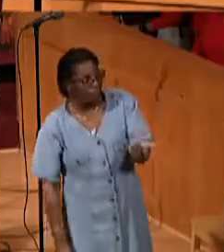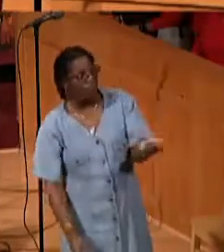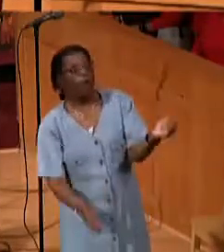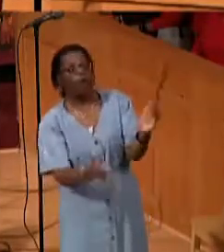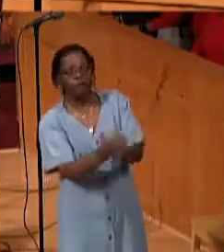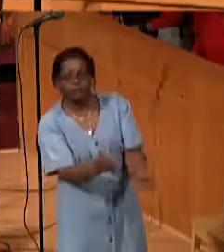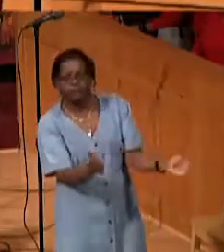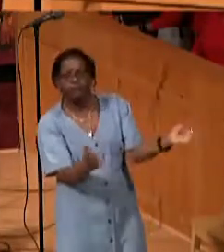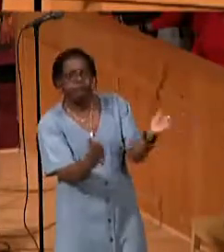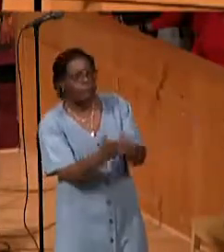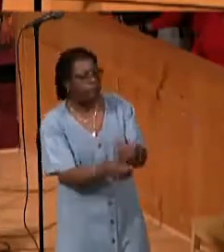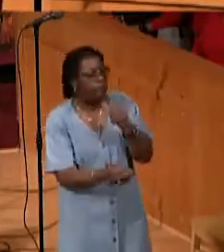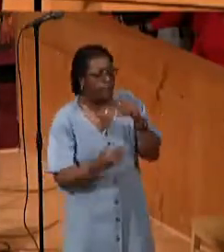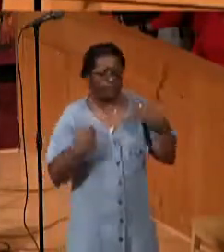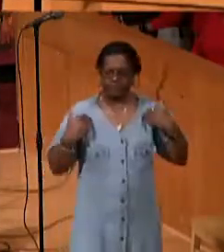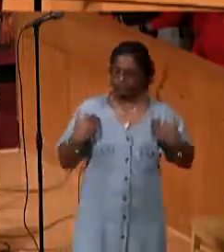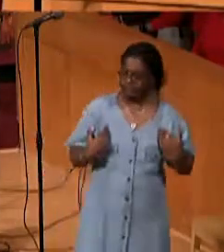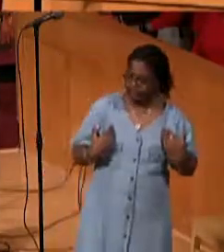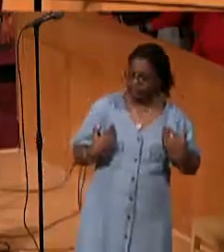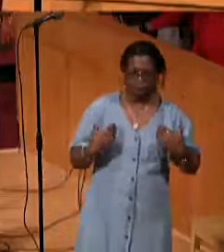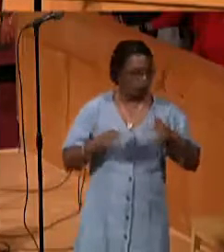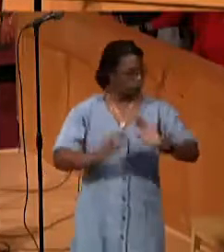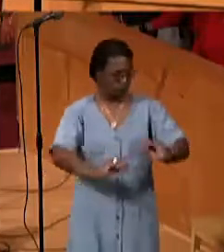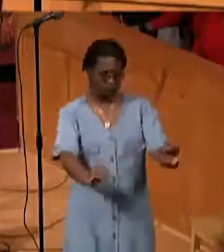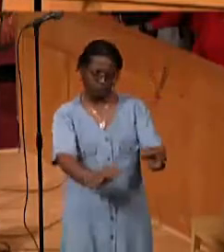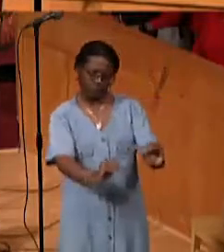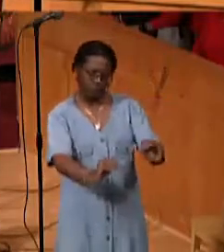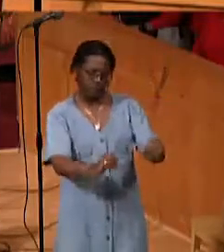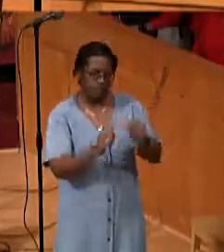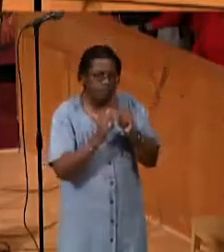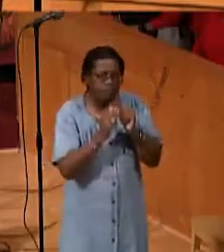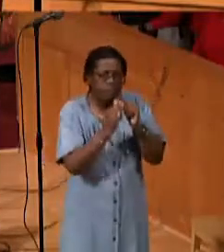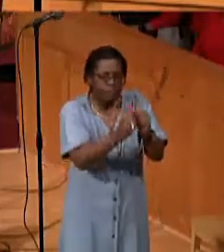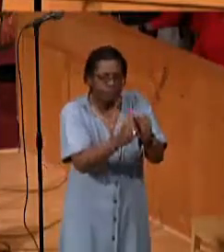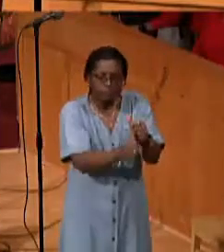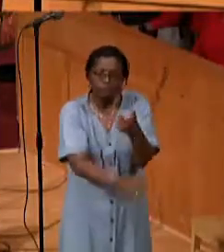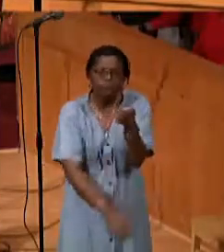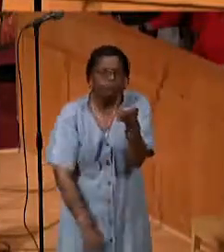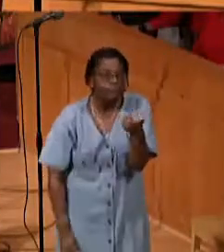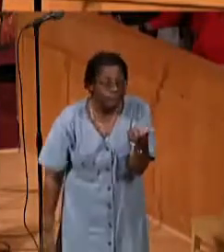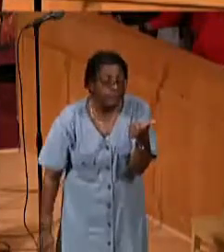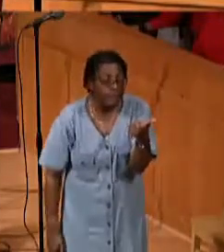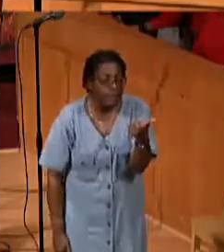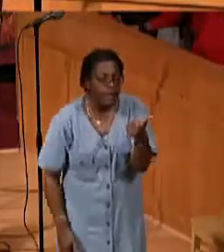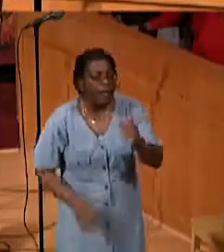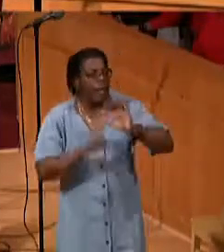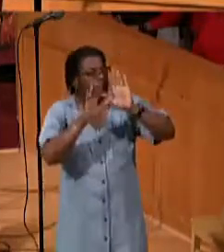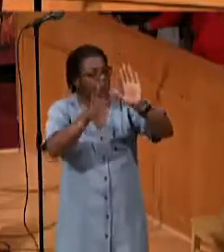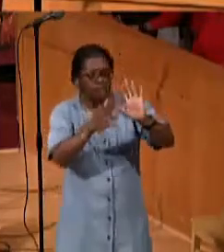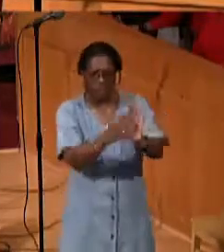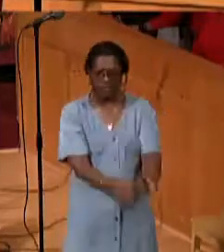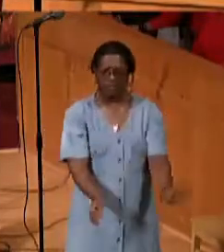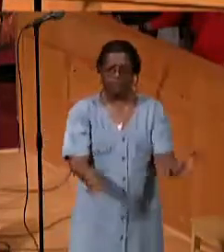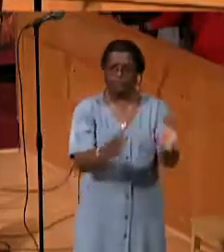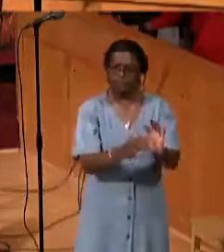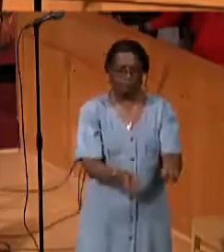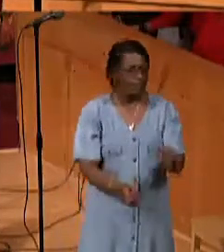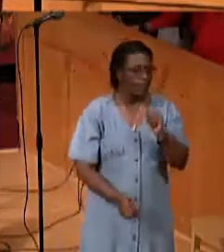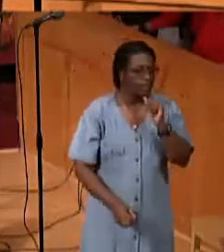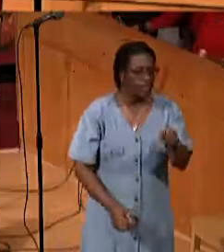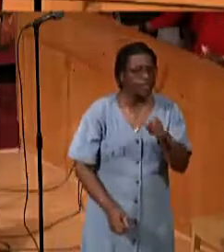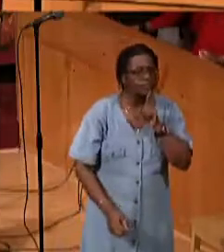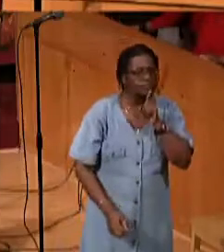of watching them. But while they are all great stories, they are not the